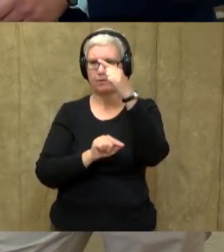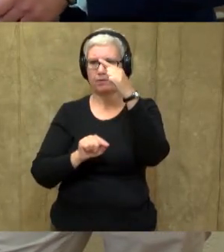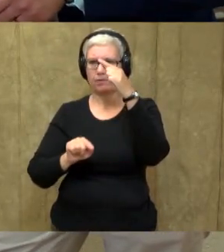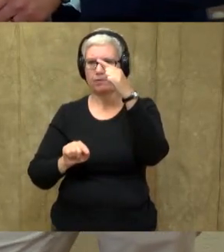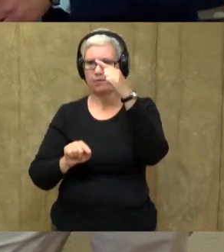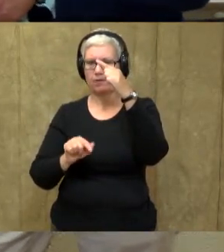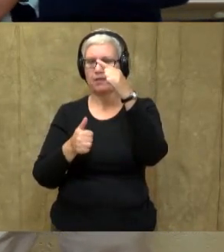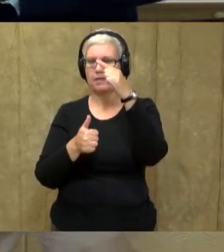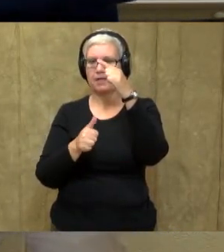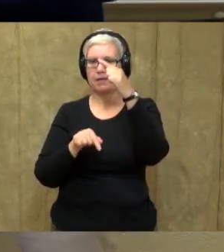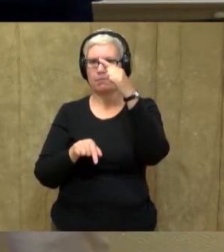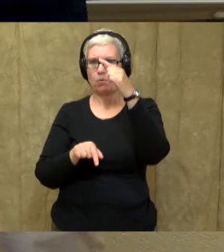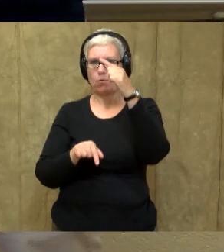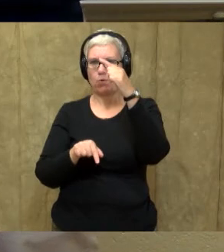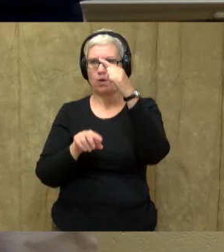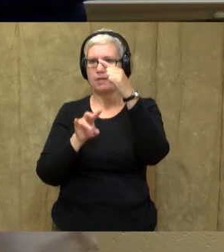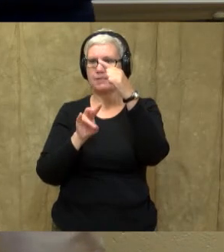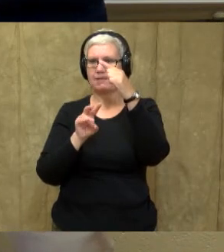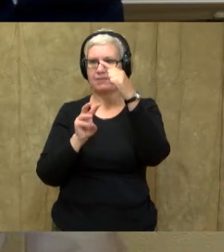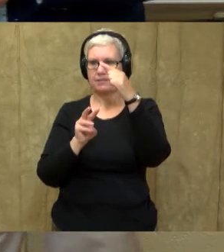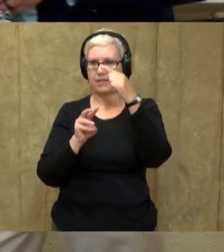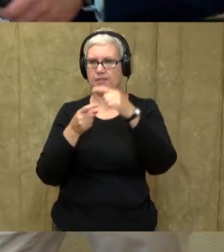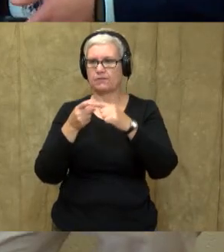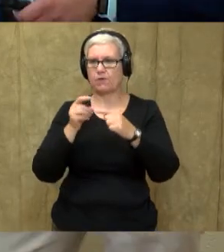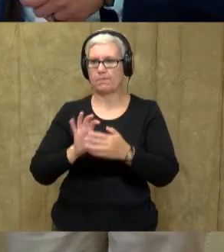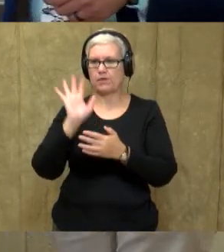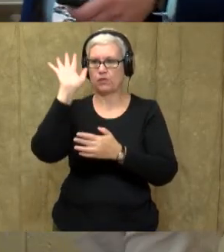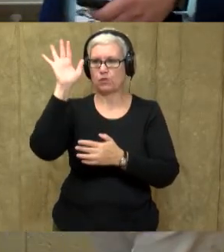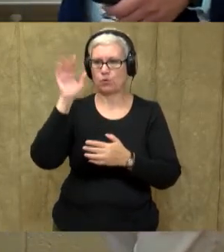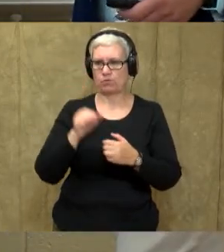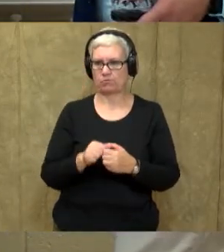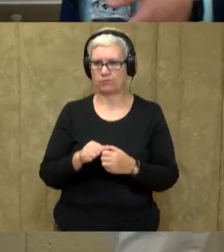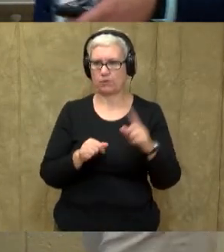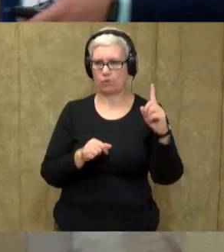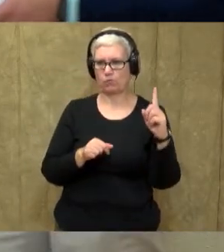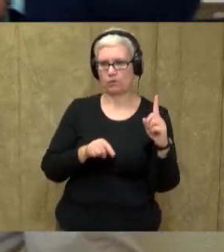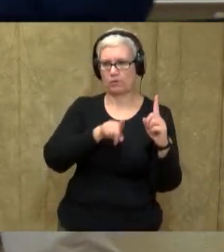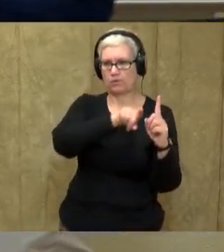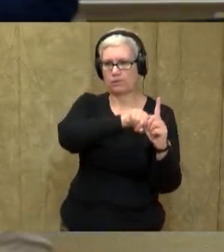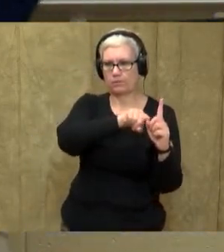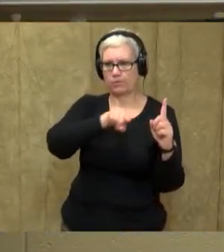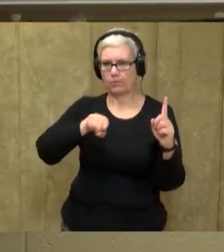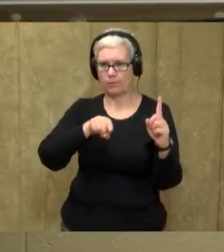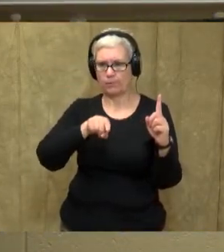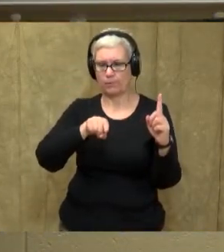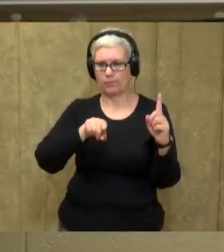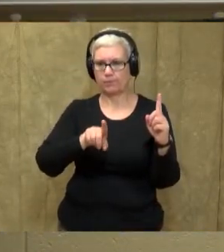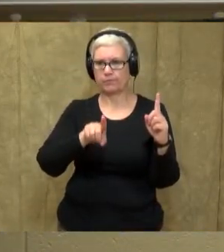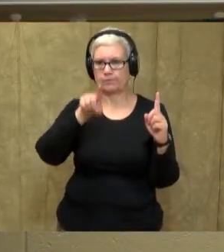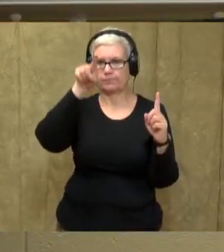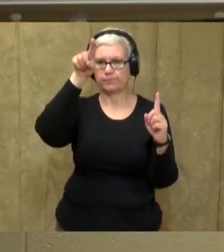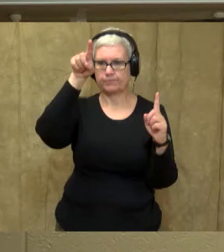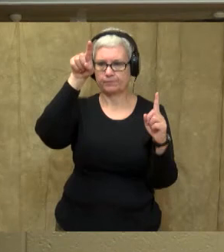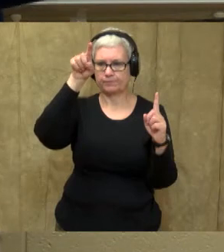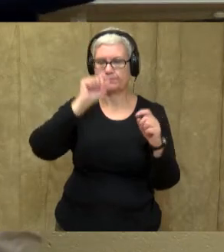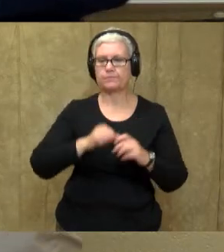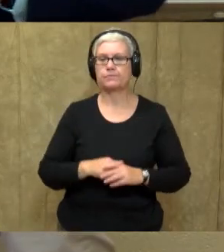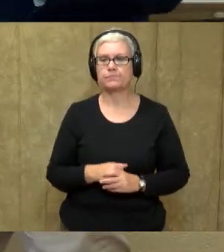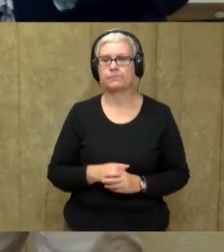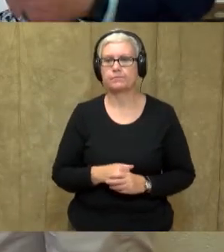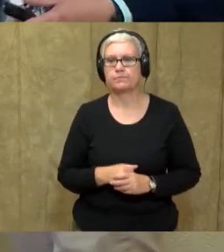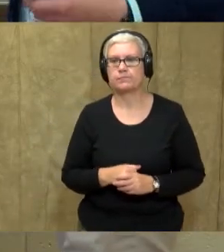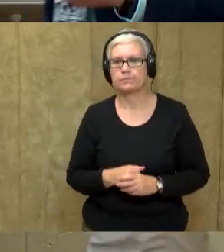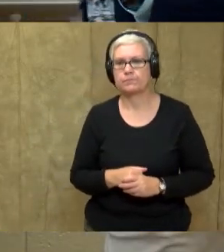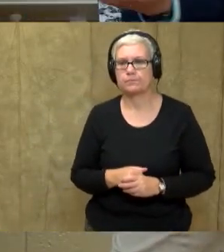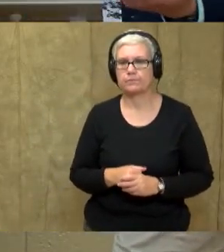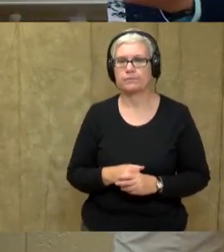10.76 feet away from our shooter. All right, so that's information that's highlighted in the vertex form. In standard form, we are